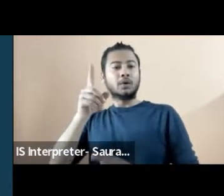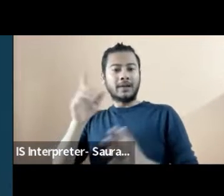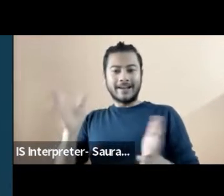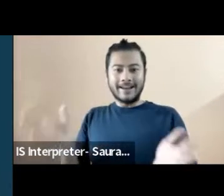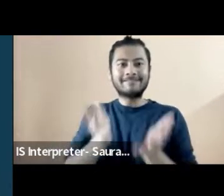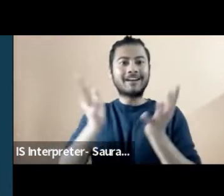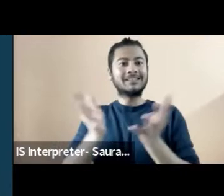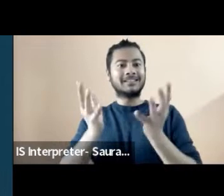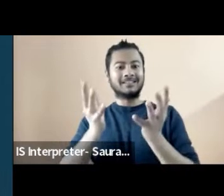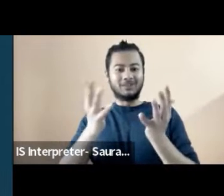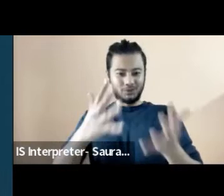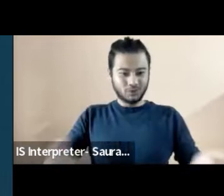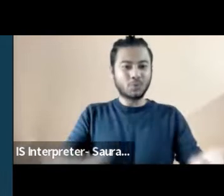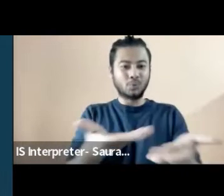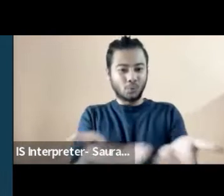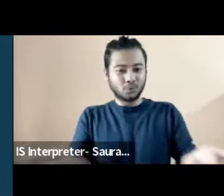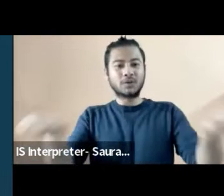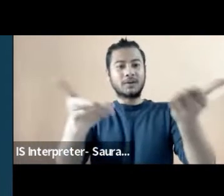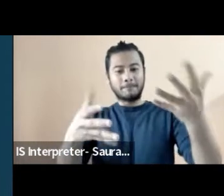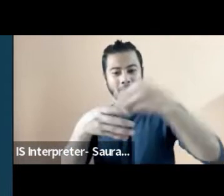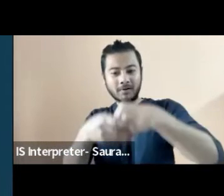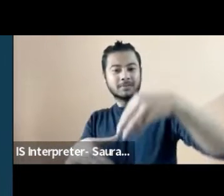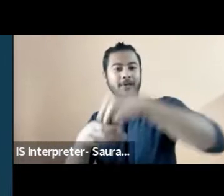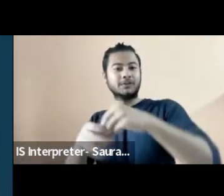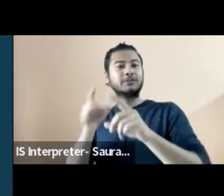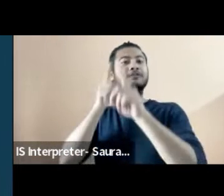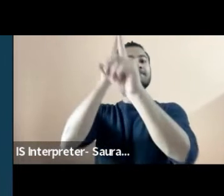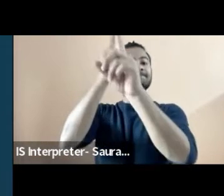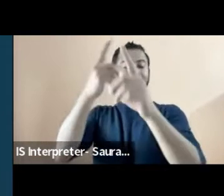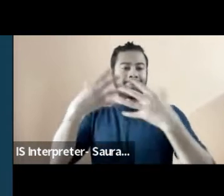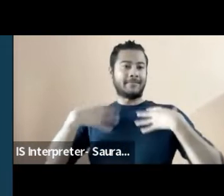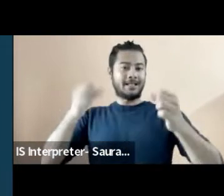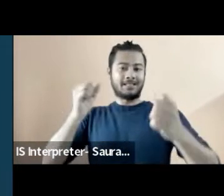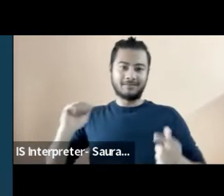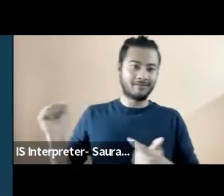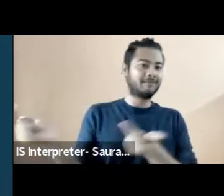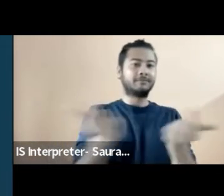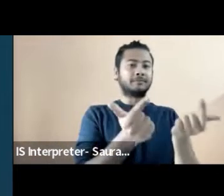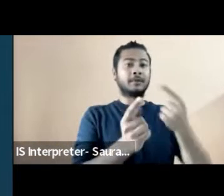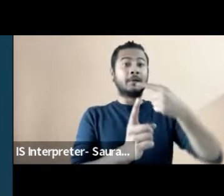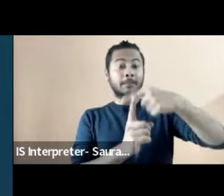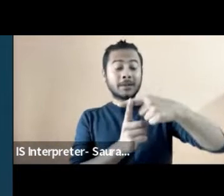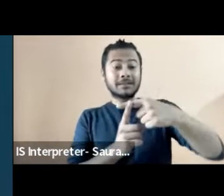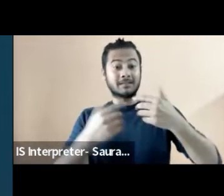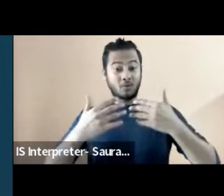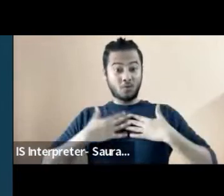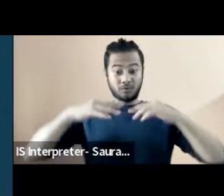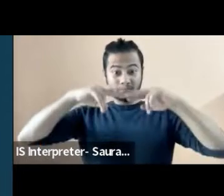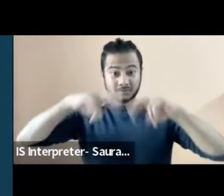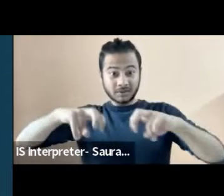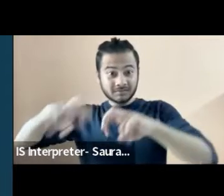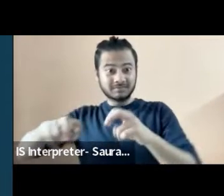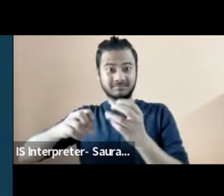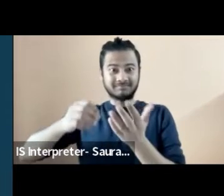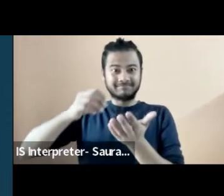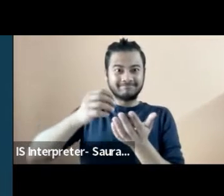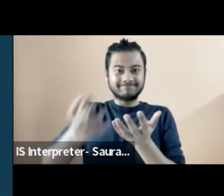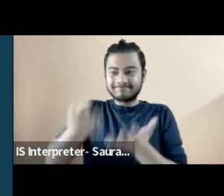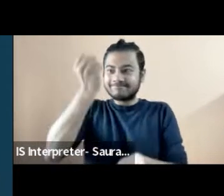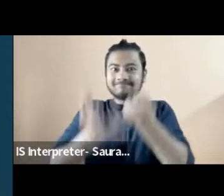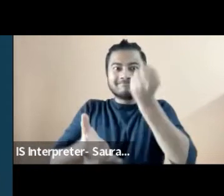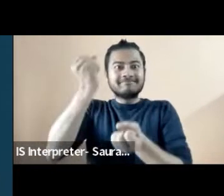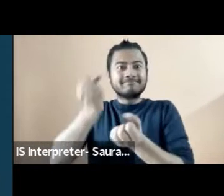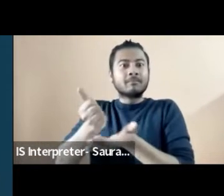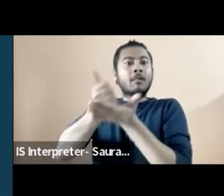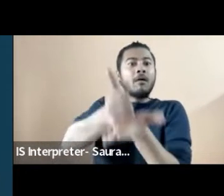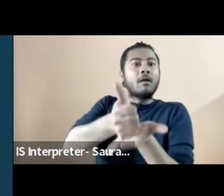coverage. And the design and methods that we have applied in this study are currently supporting and feeding into the larger,